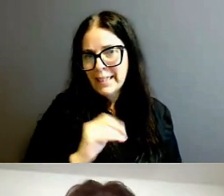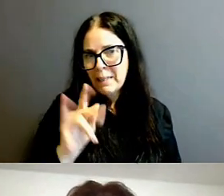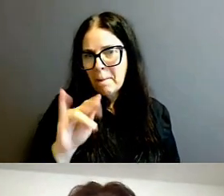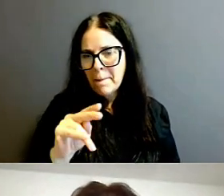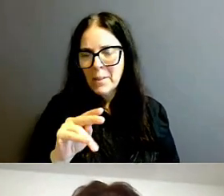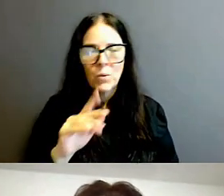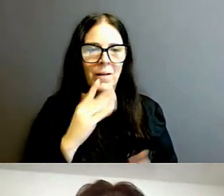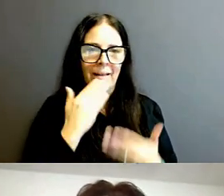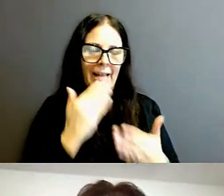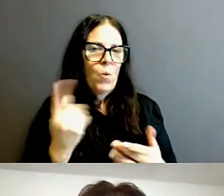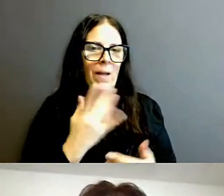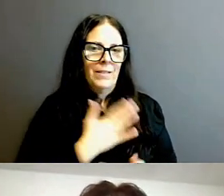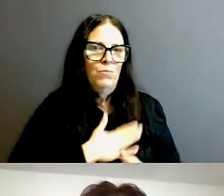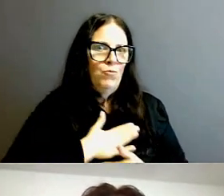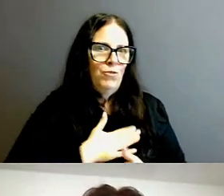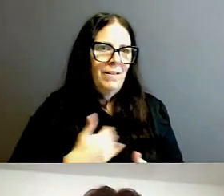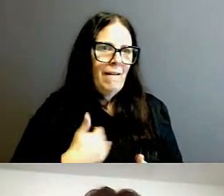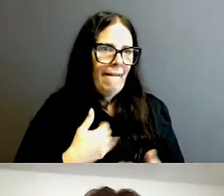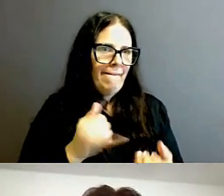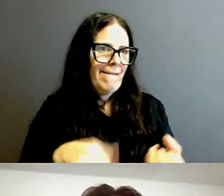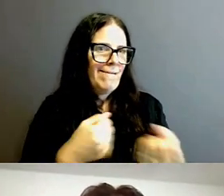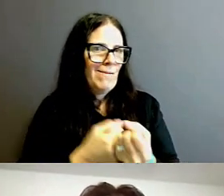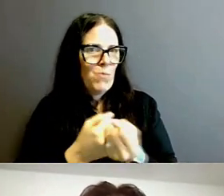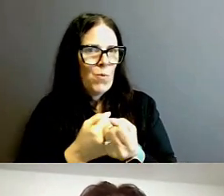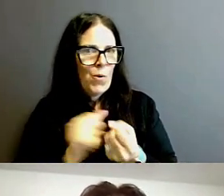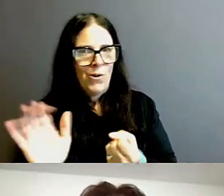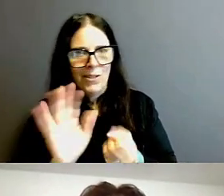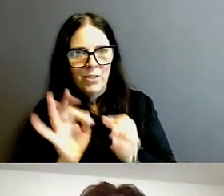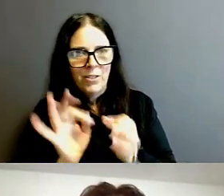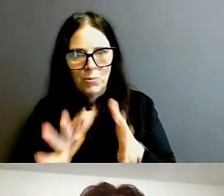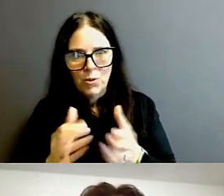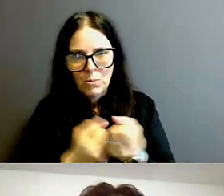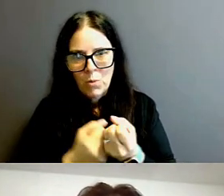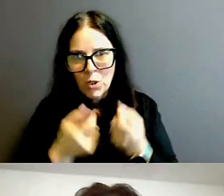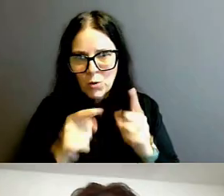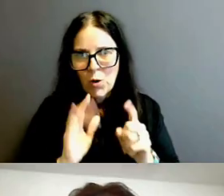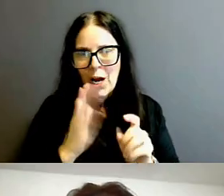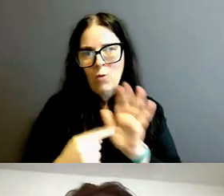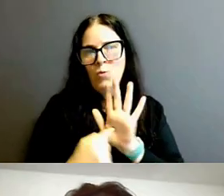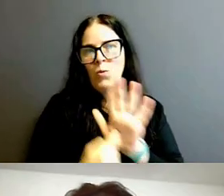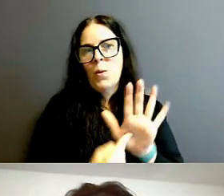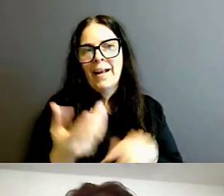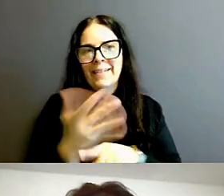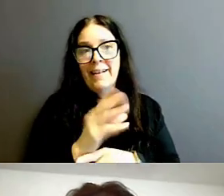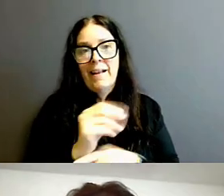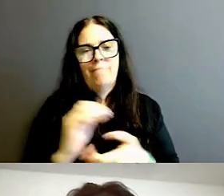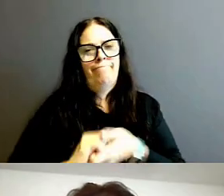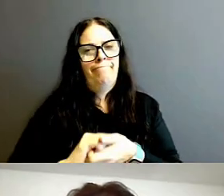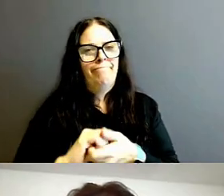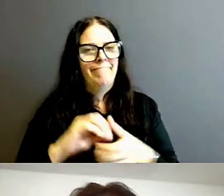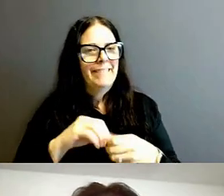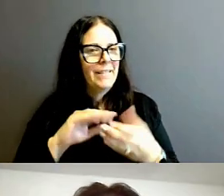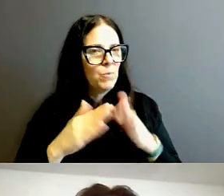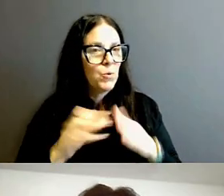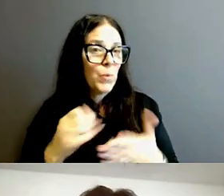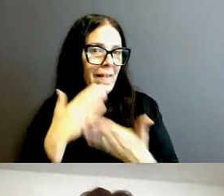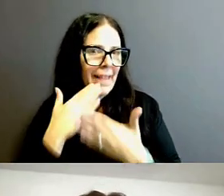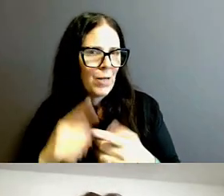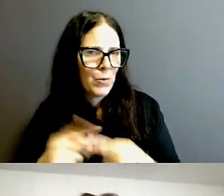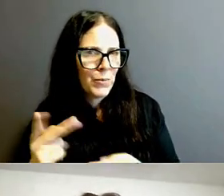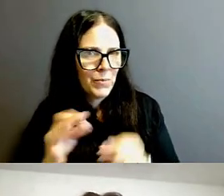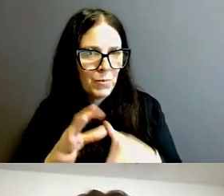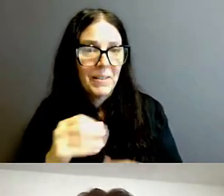a difference to have all the support that you provide for us during showcases and as partners in the community. So thank you.